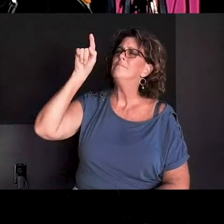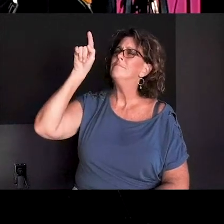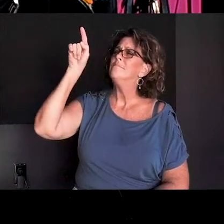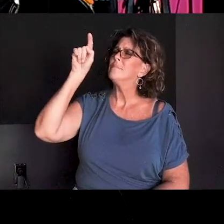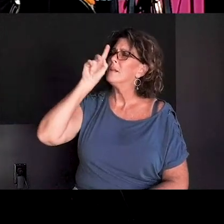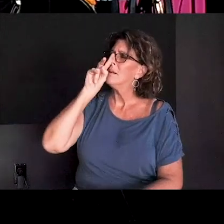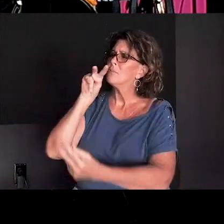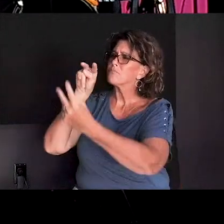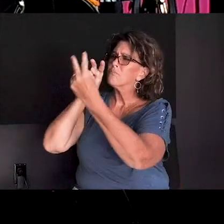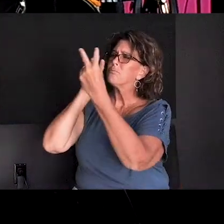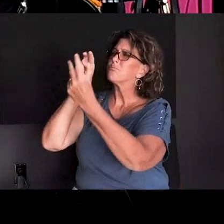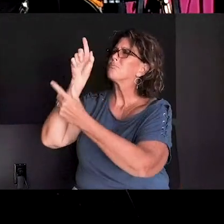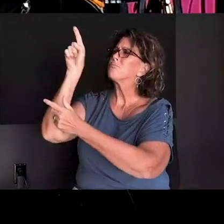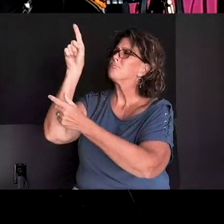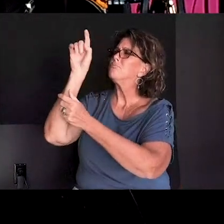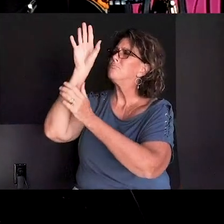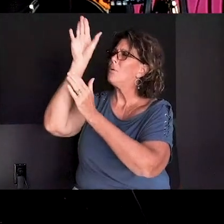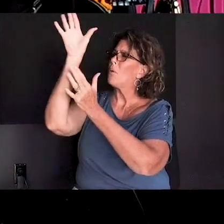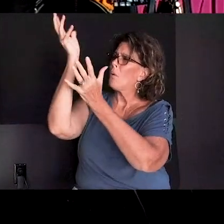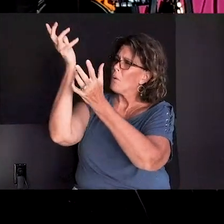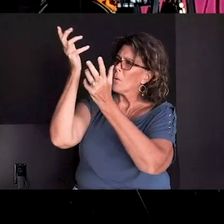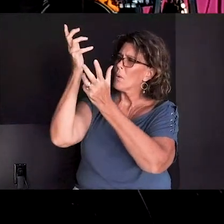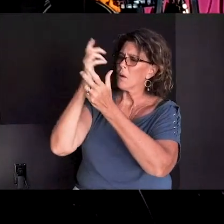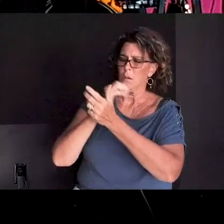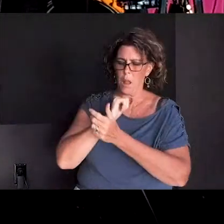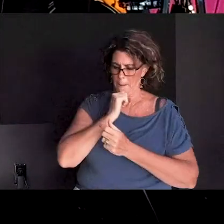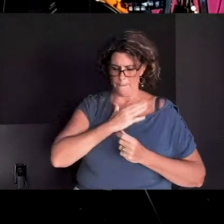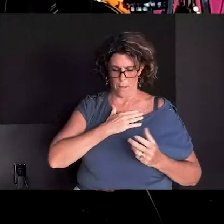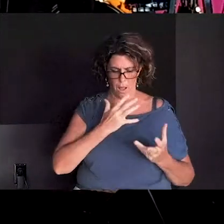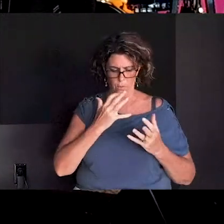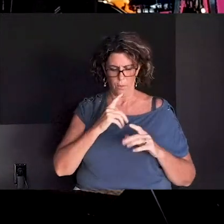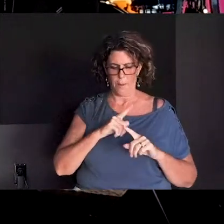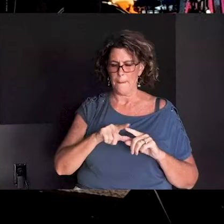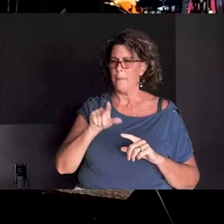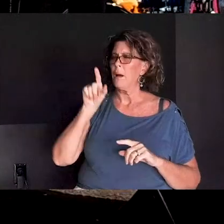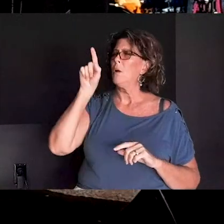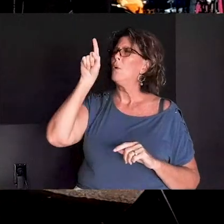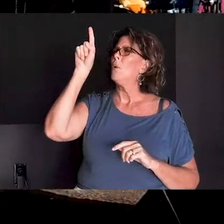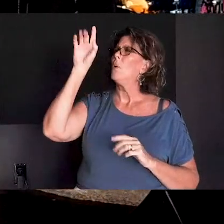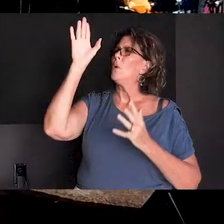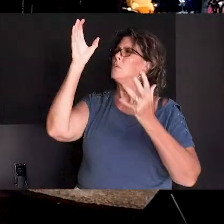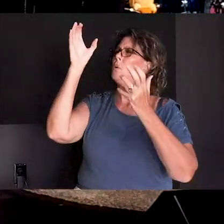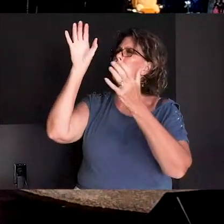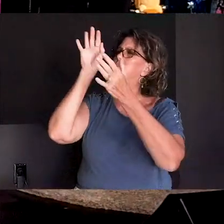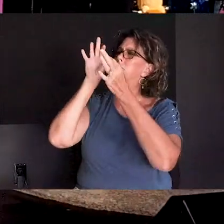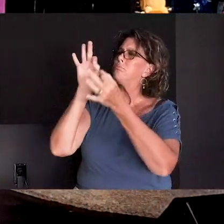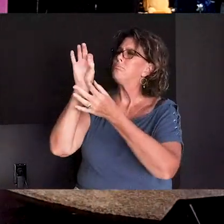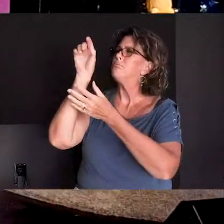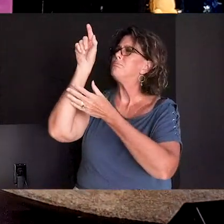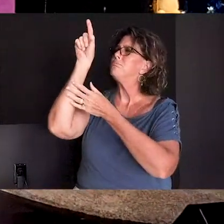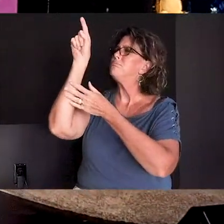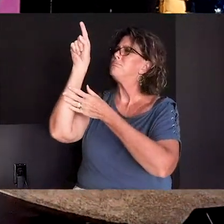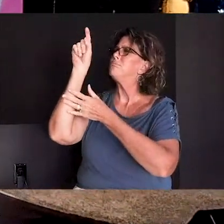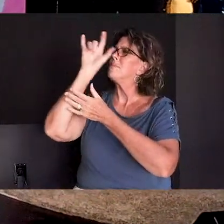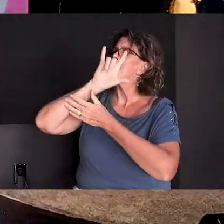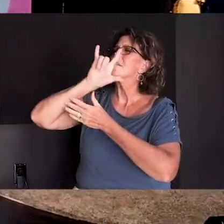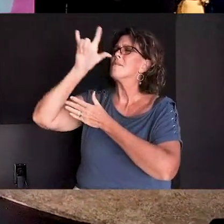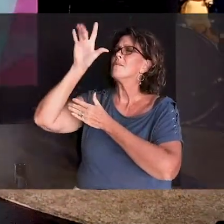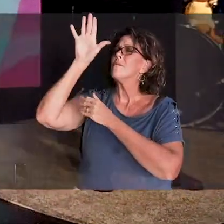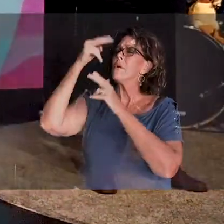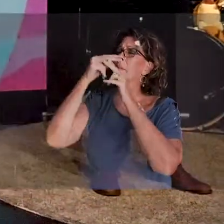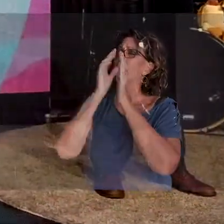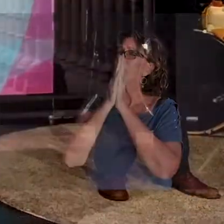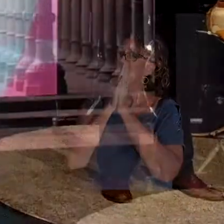look to you for your will and your way. Father, we love you. In your precious name we pray.